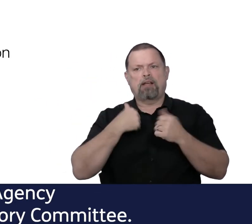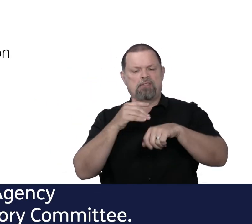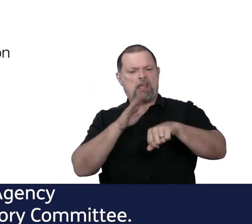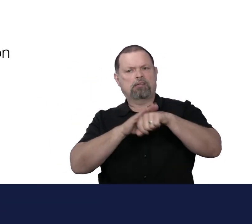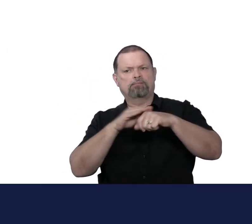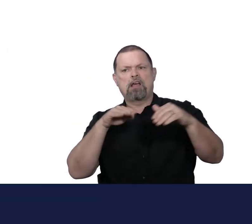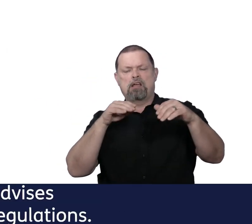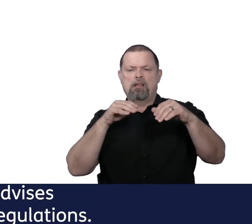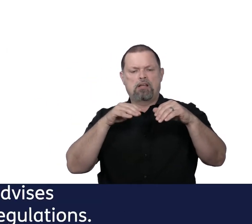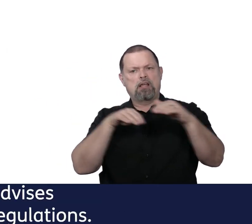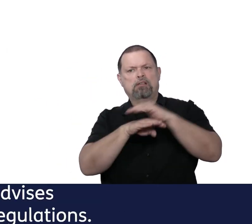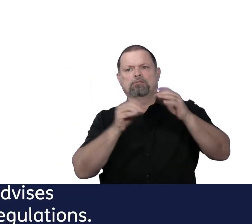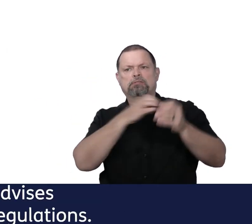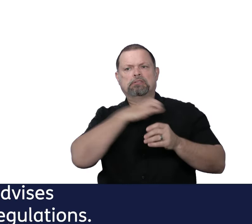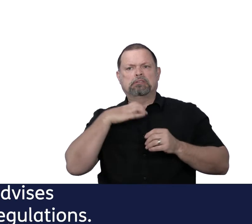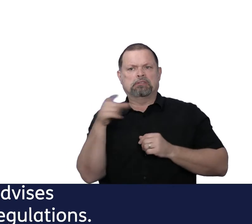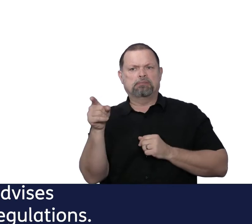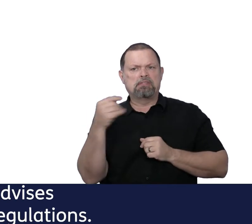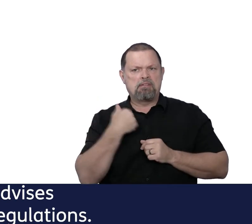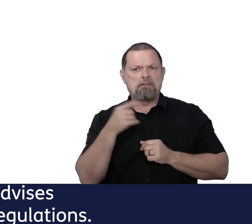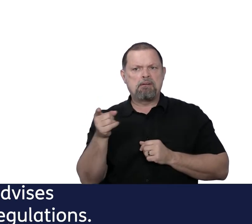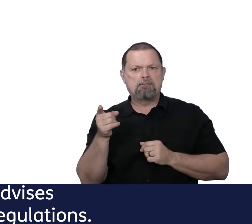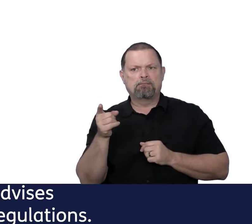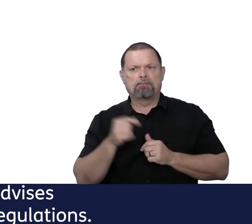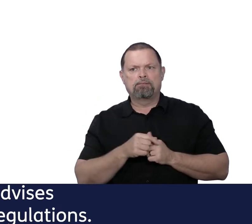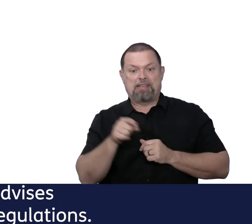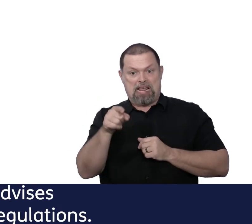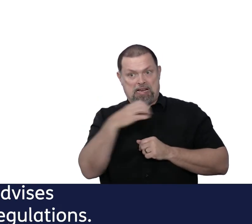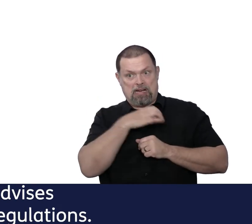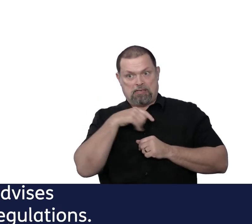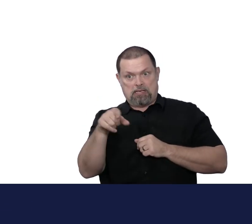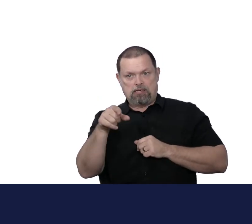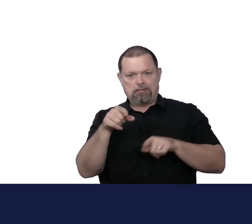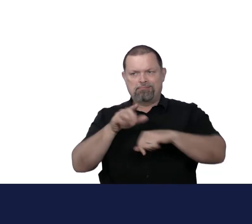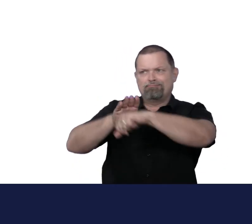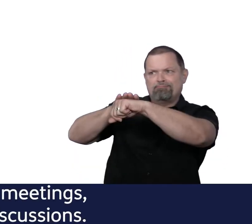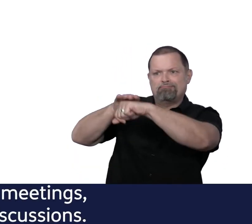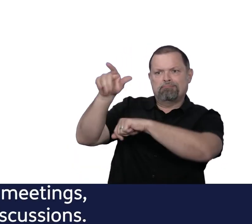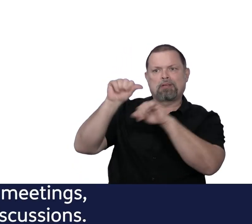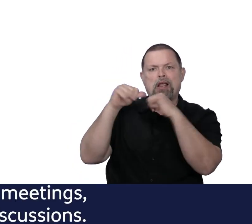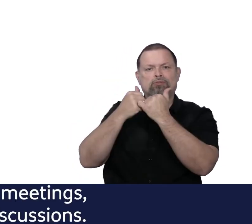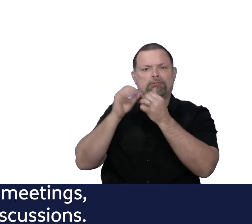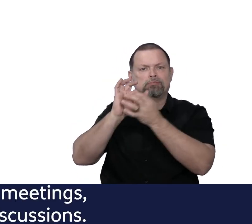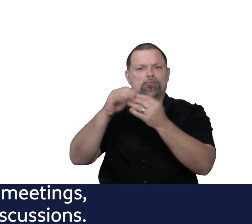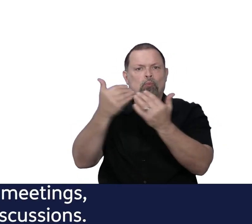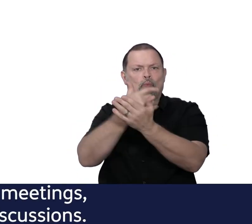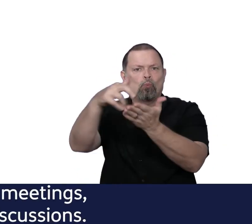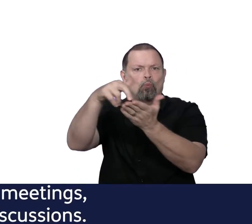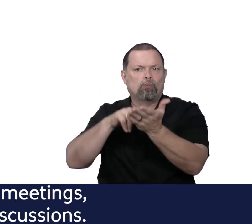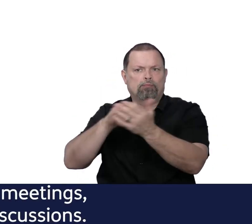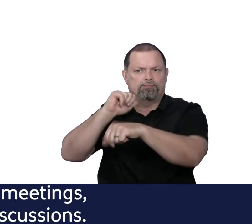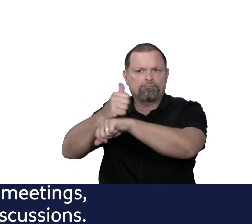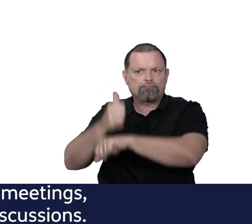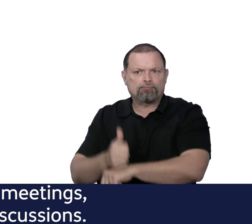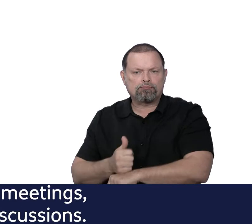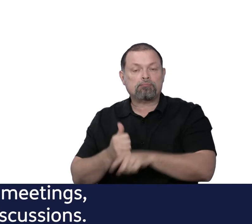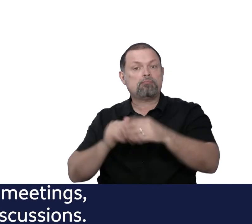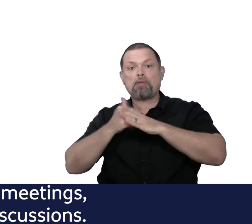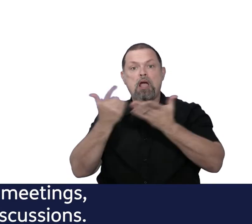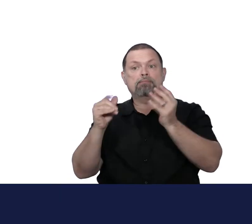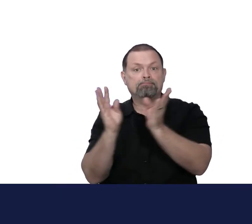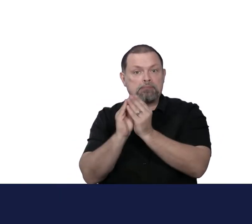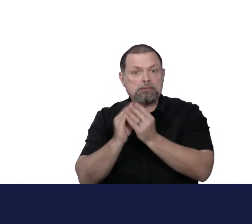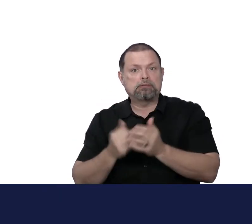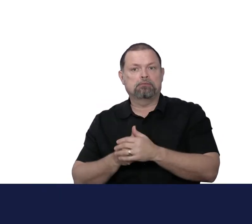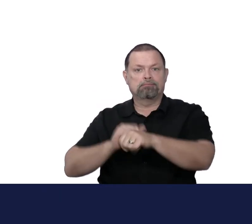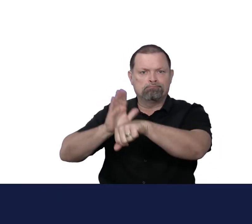Advisory Committee. This committee advises the agency on new regulations. They do this through meetings, consultations, and